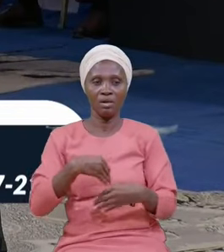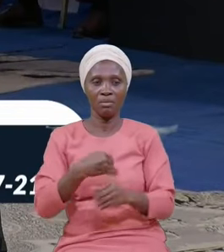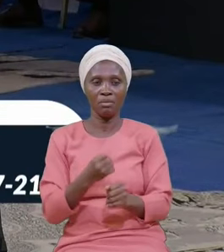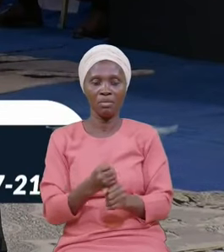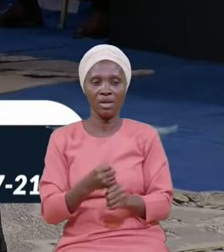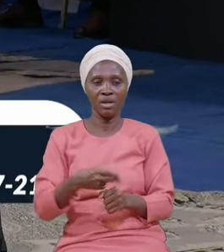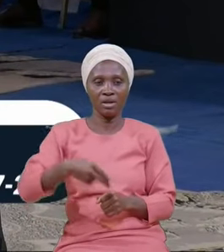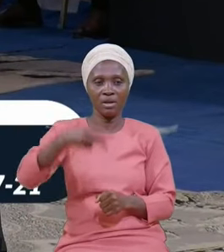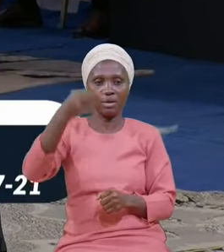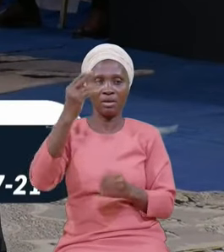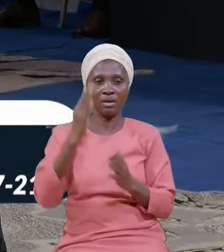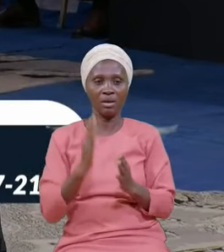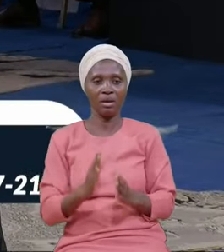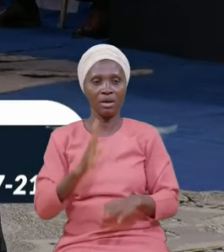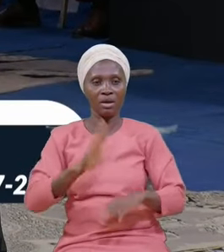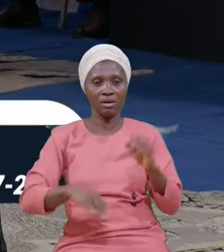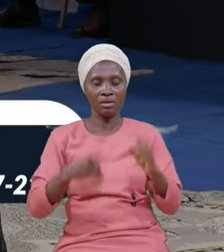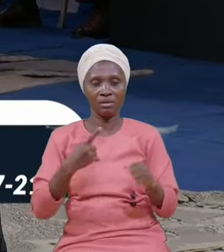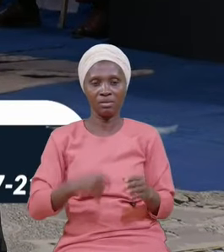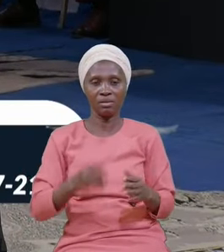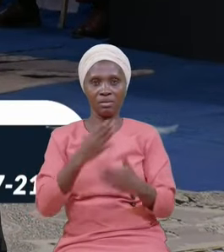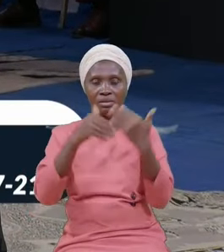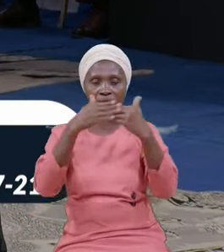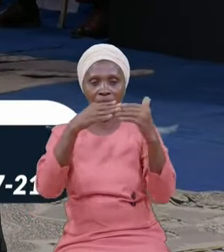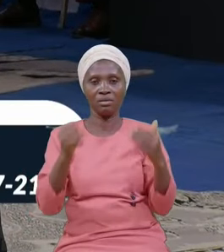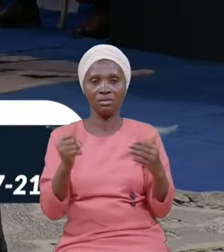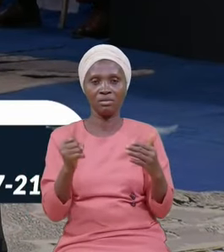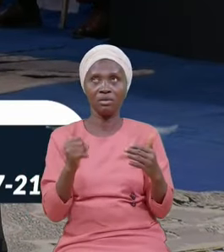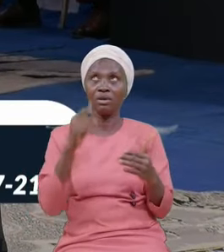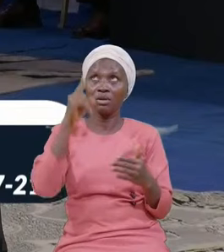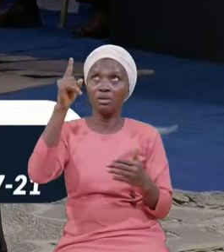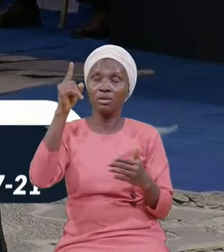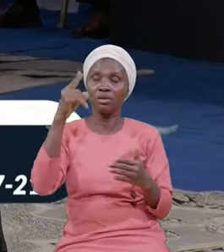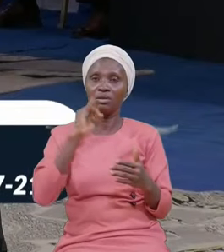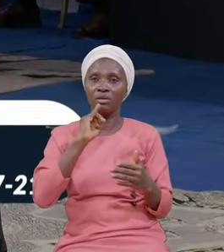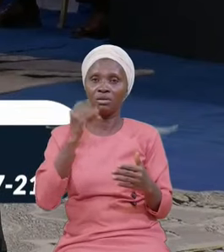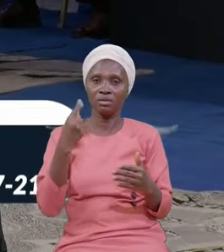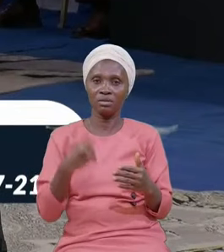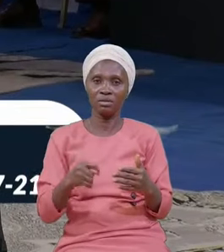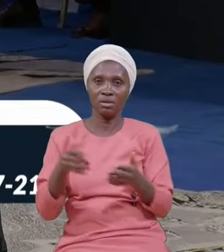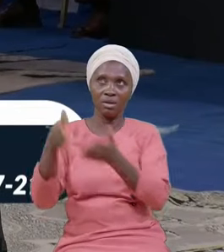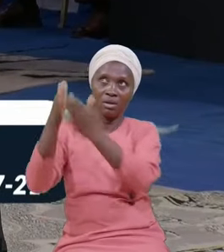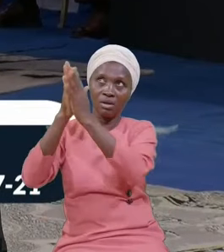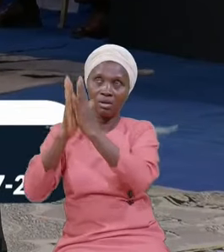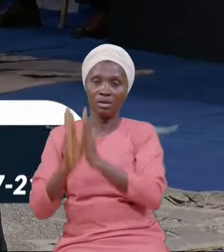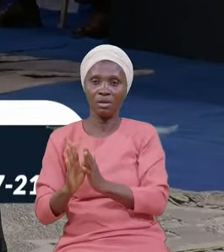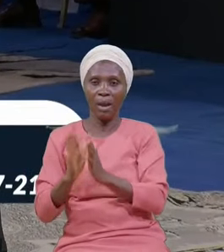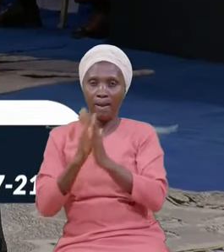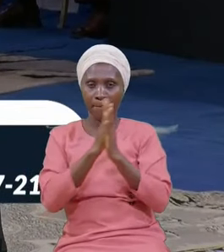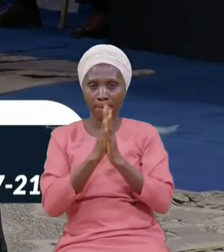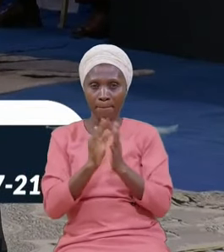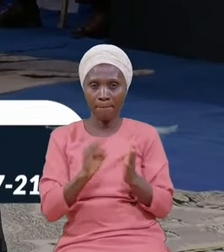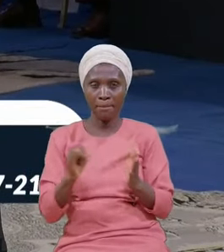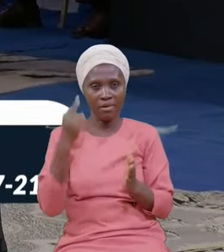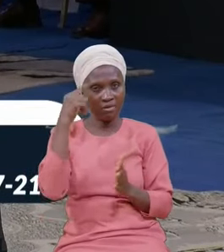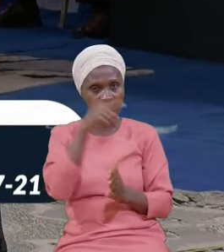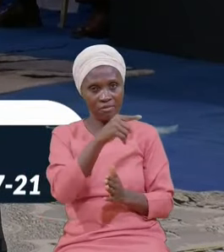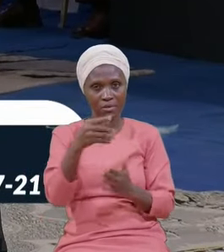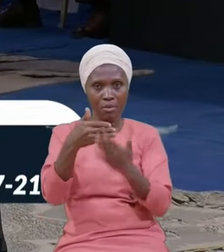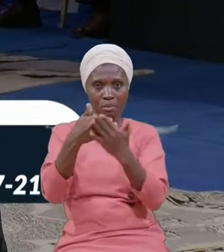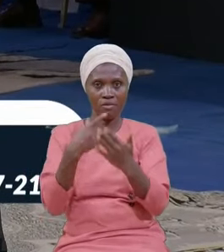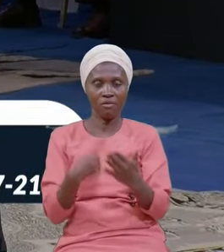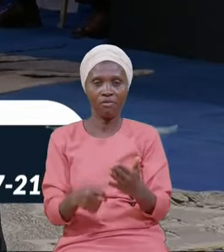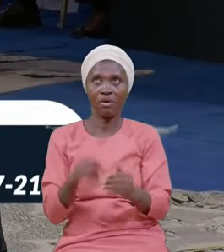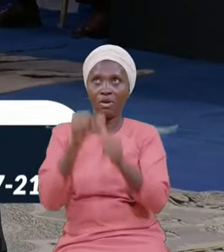intercessor and is pleading for you praying for you before the Father in Heaven